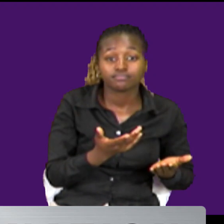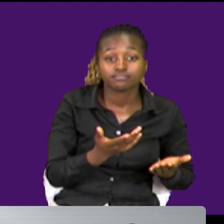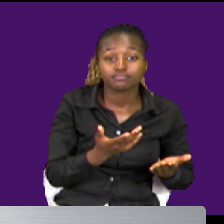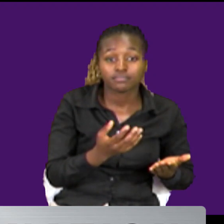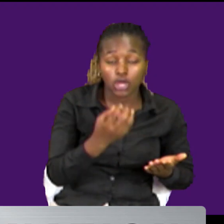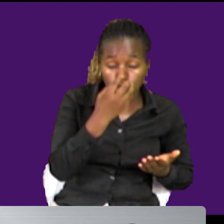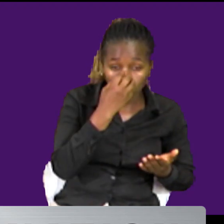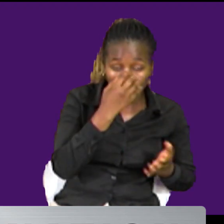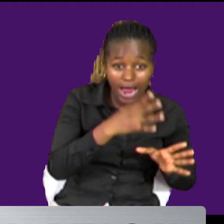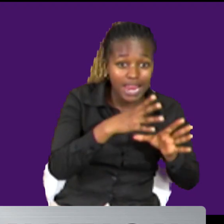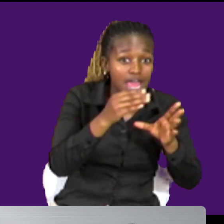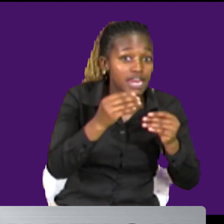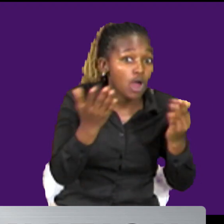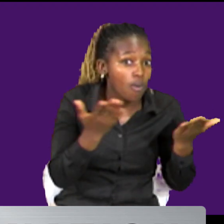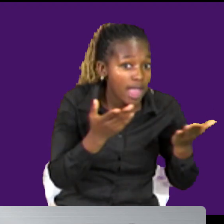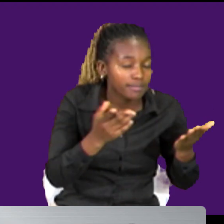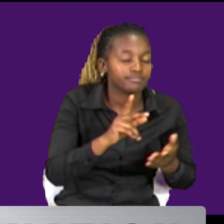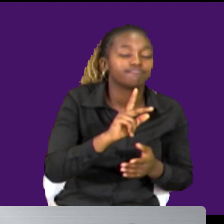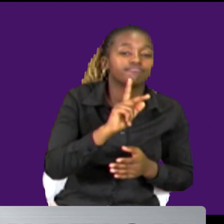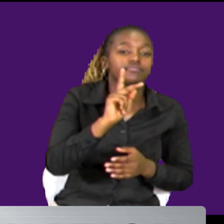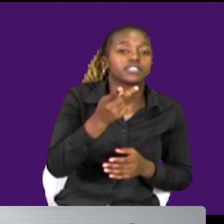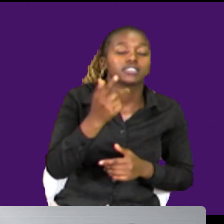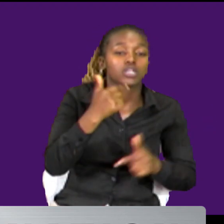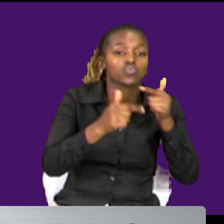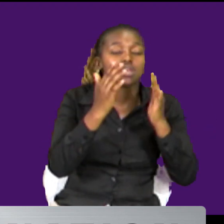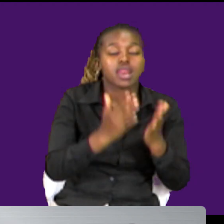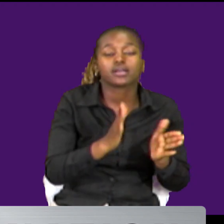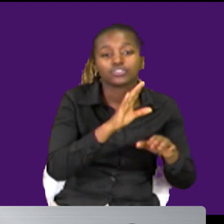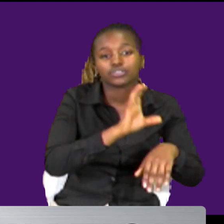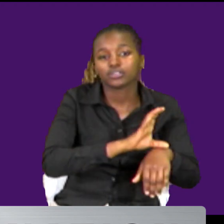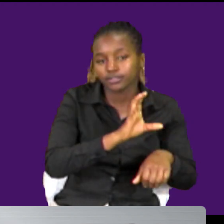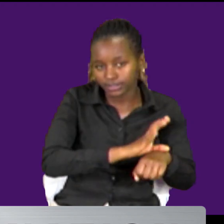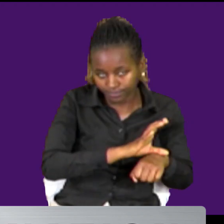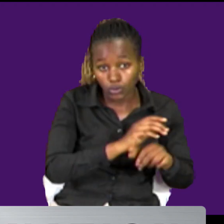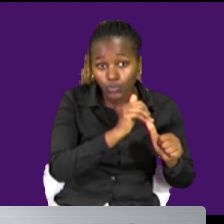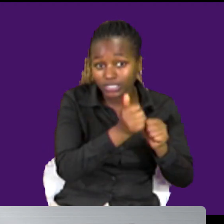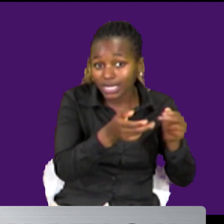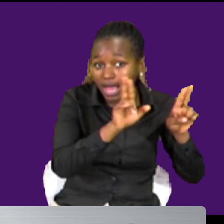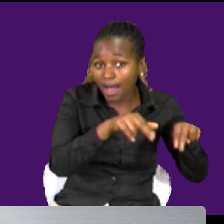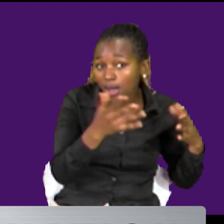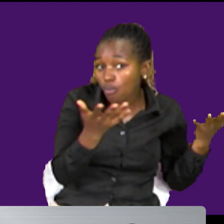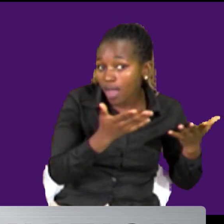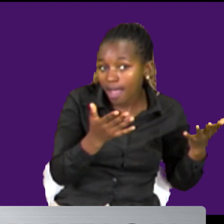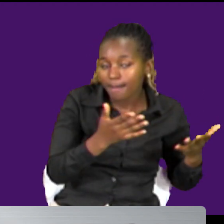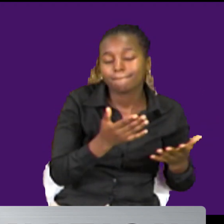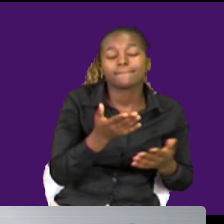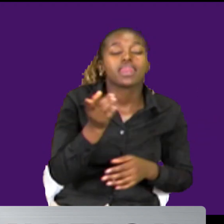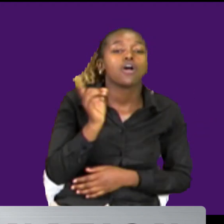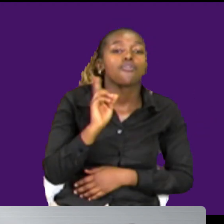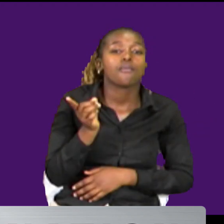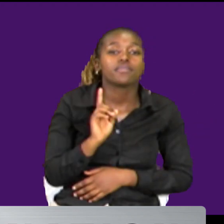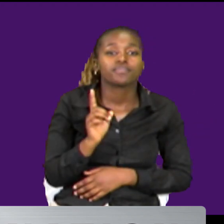cannot, but I agree with what you say. Right. That being in the city county of Nairobi. Right. You remember what he